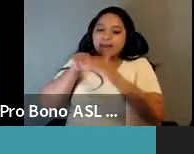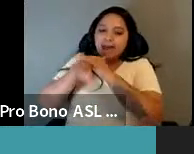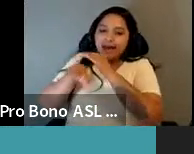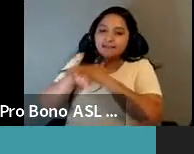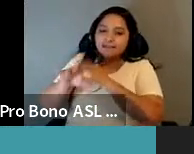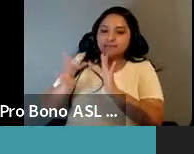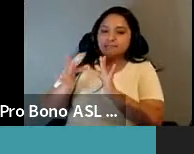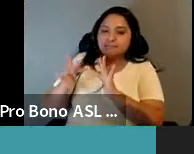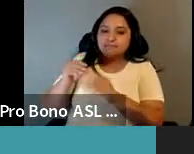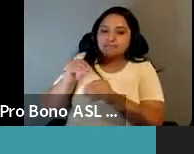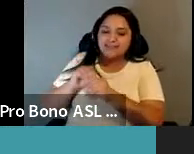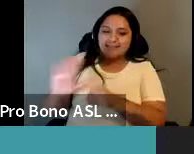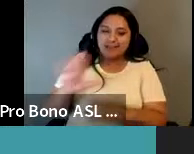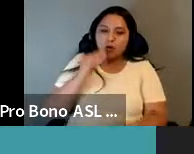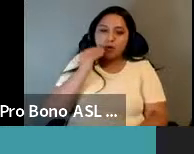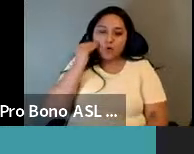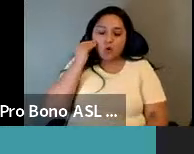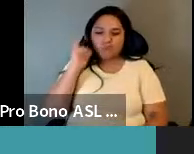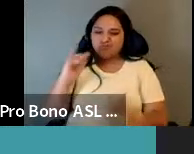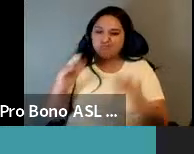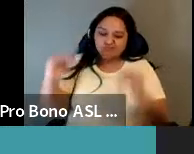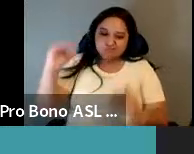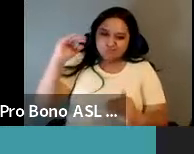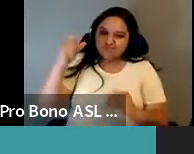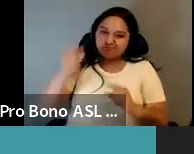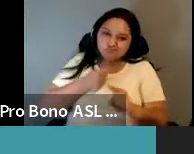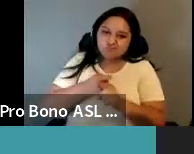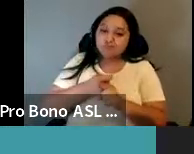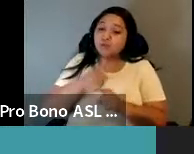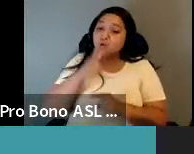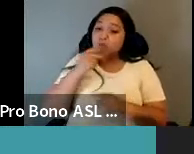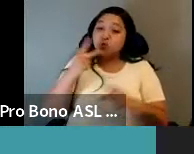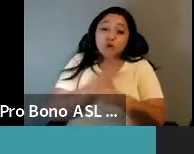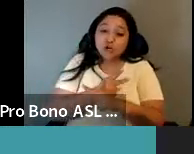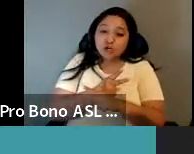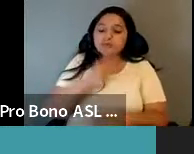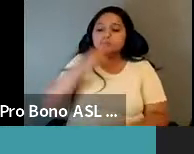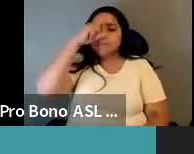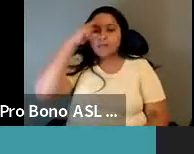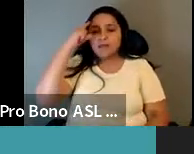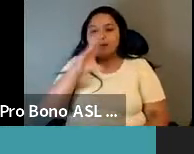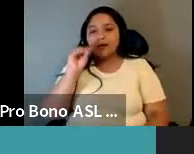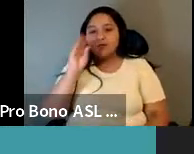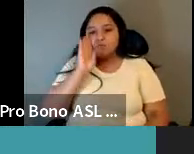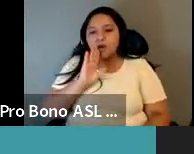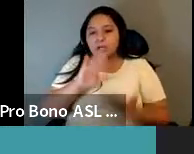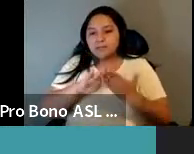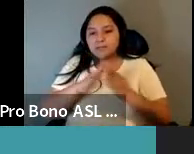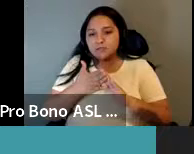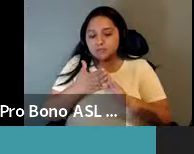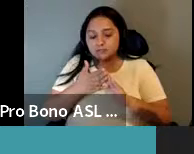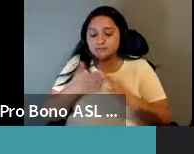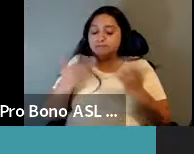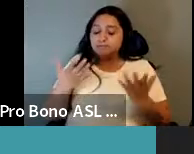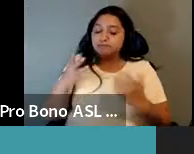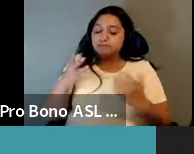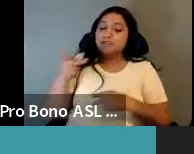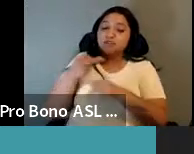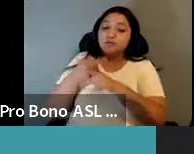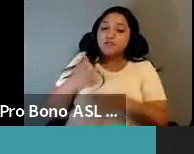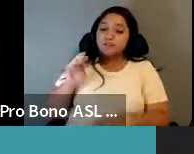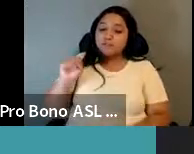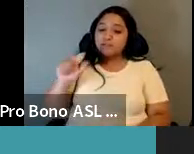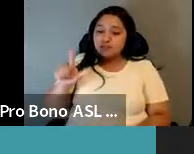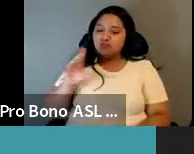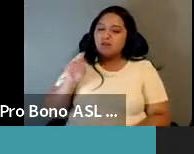homes. And that is disproportionately among Black and Brown communities. So Supervisor Mitchell, along with a number